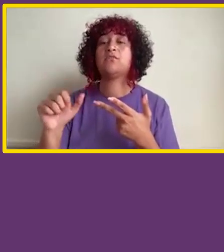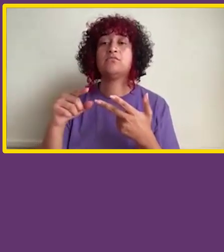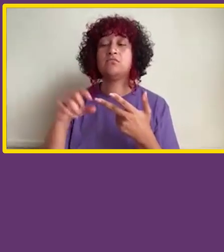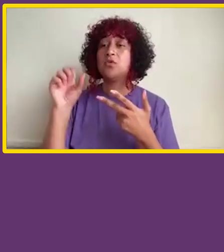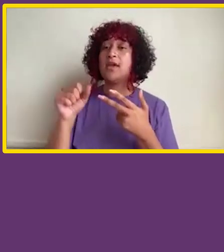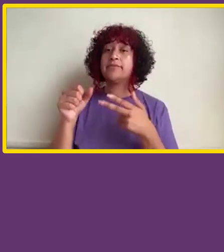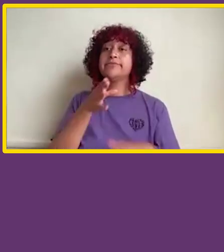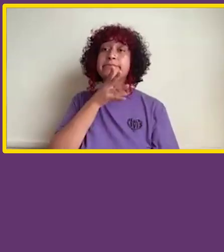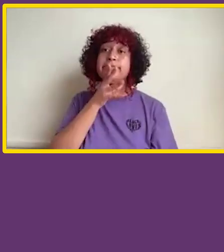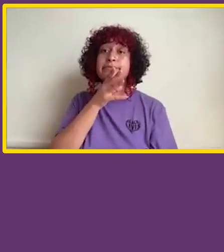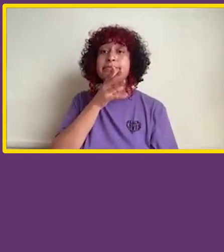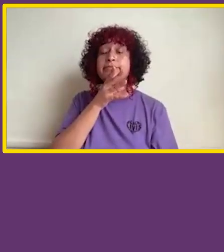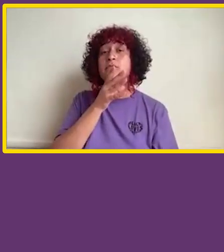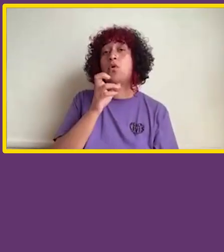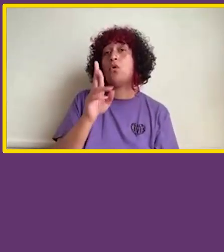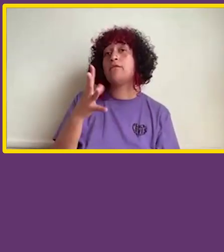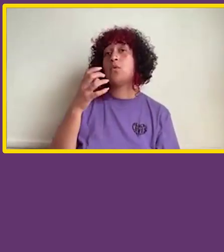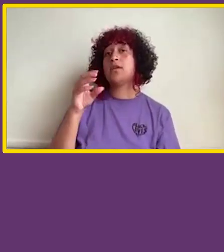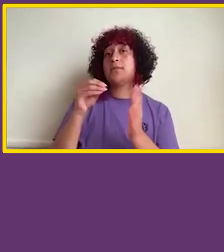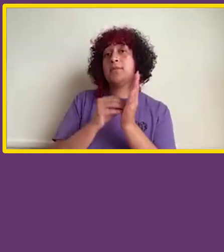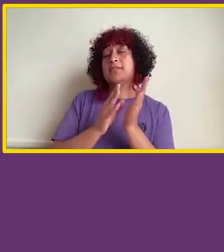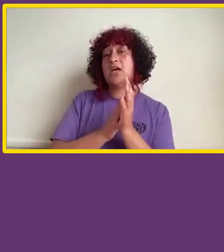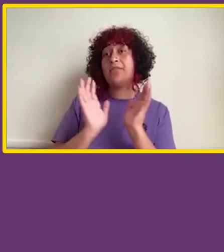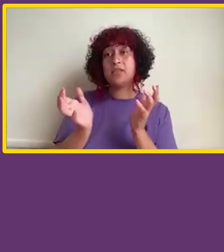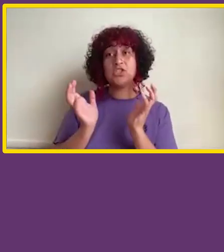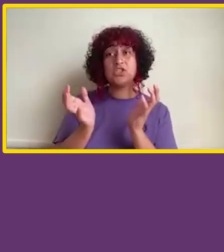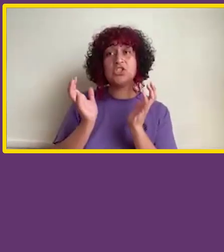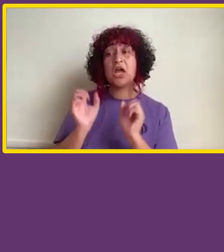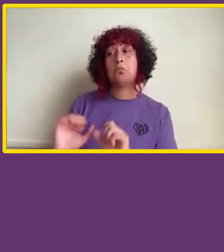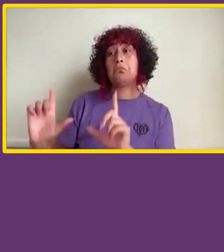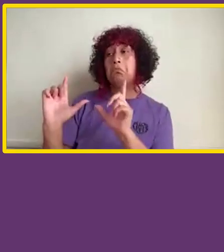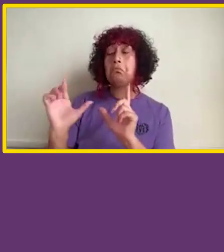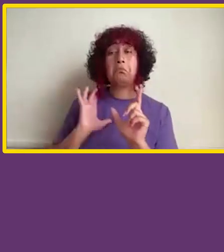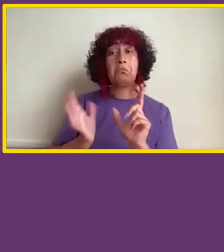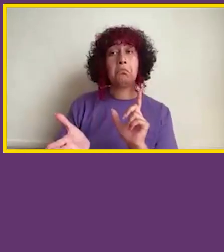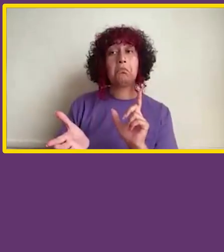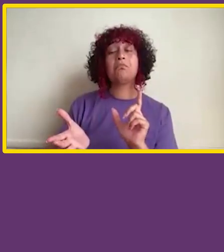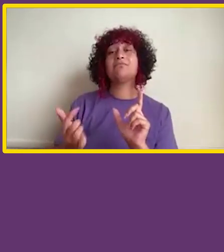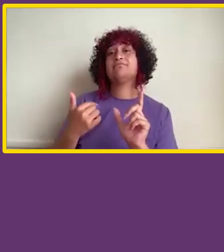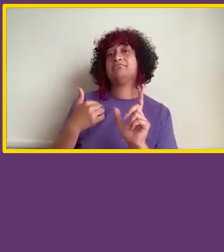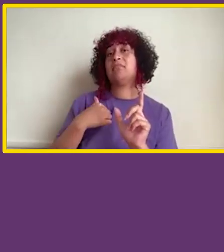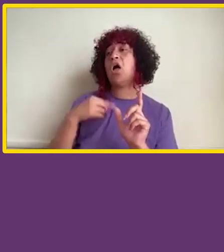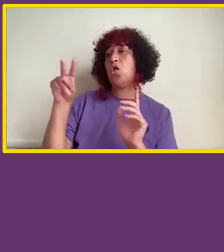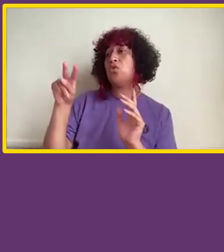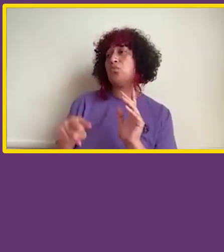or if you would like to pop it in the chat window, I am happy to read it